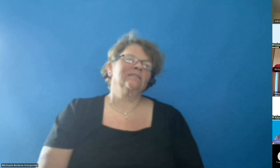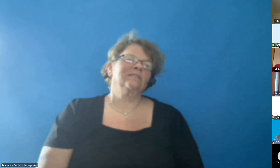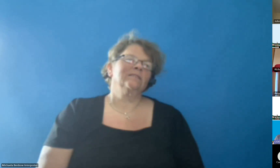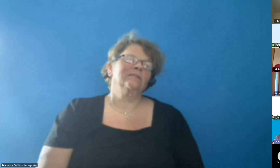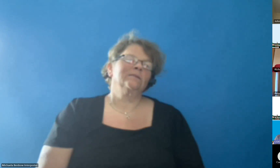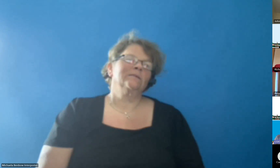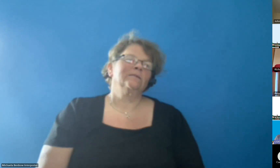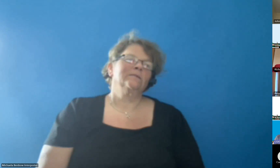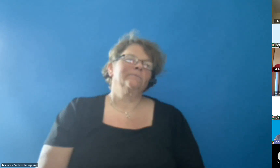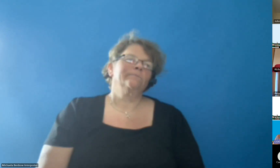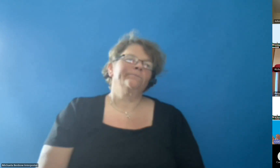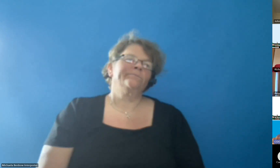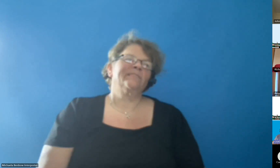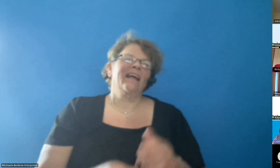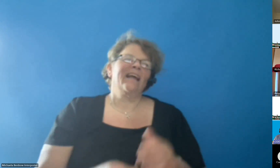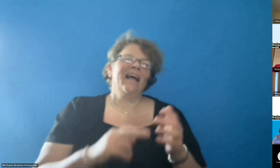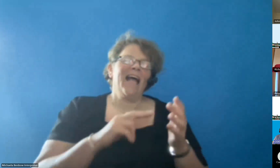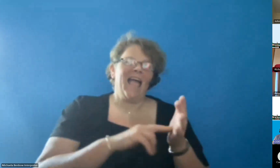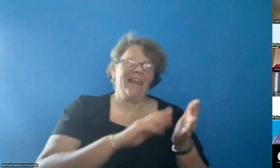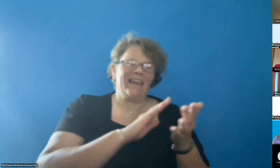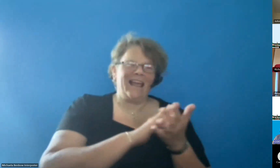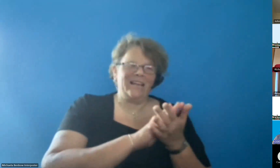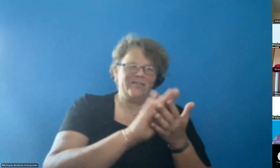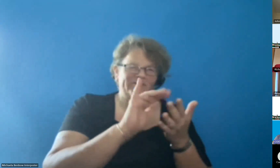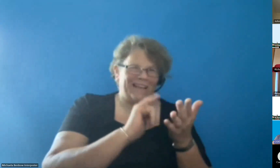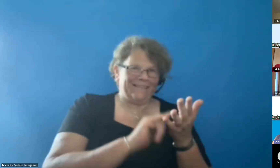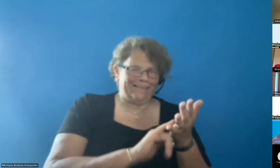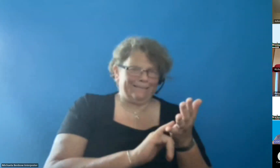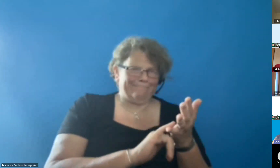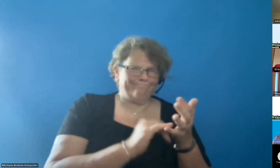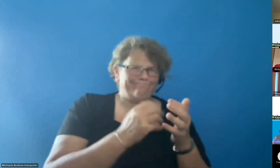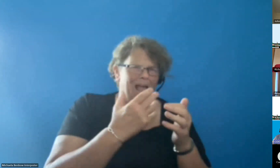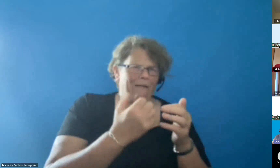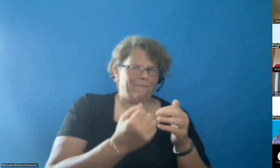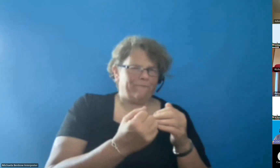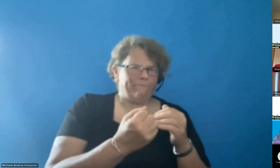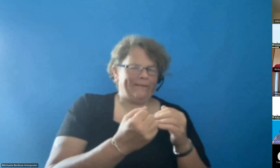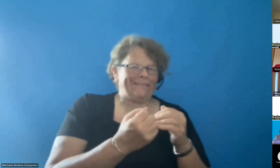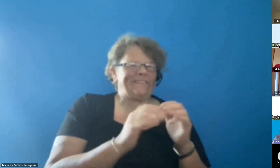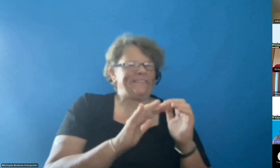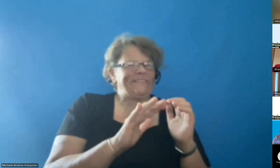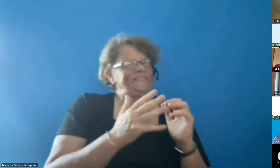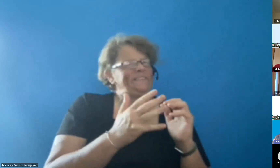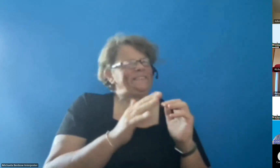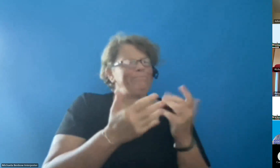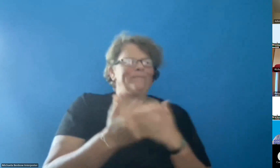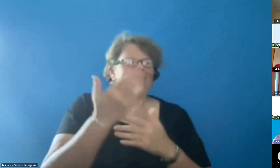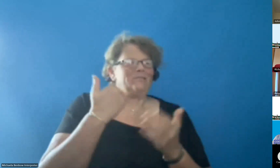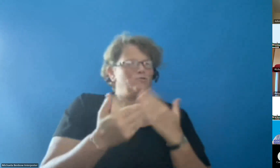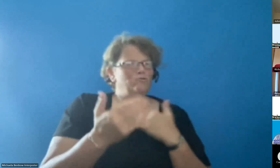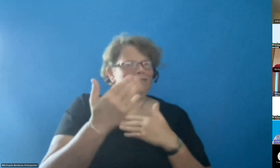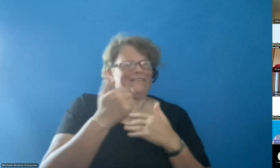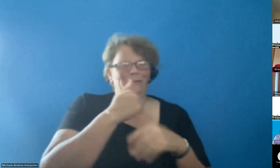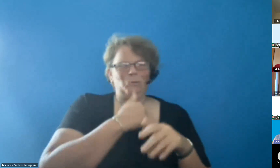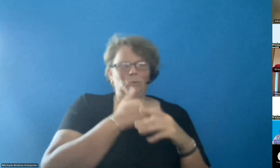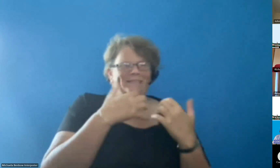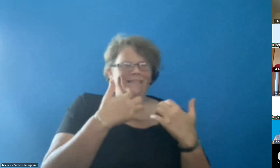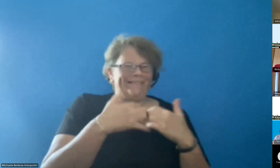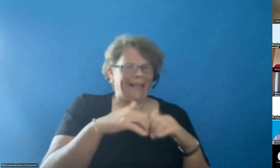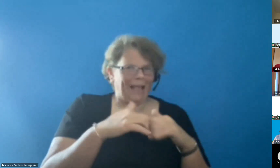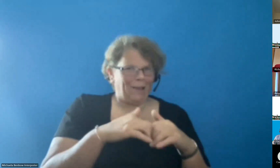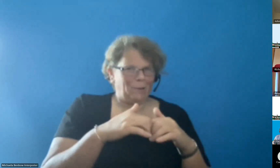a kind of checkered history when it comes to using tech to make things better. But actually,